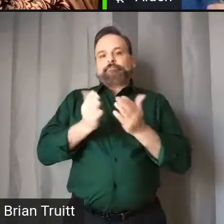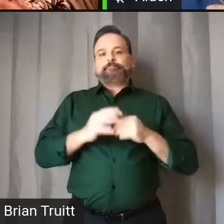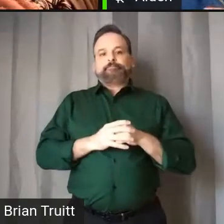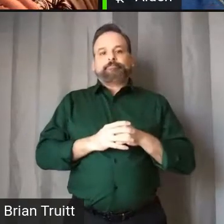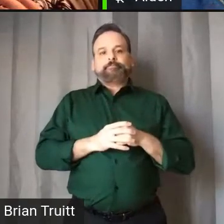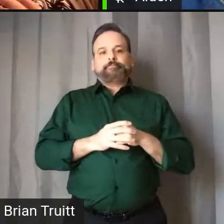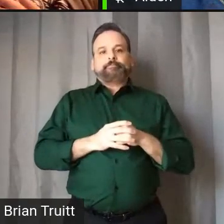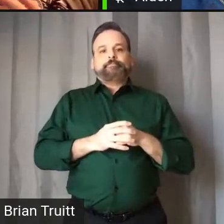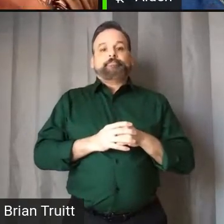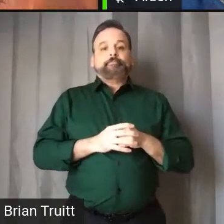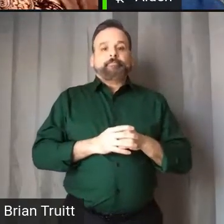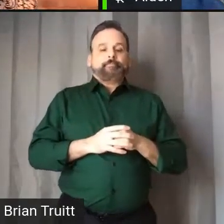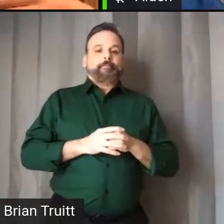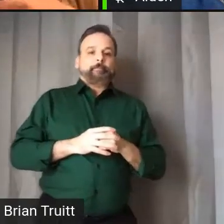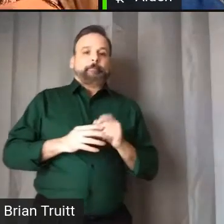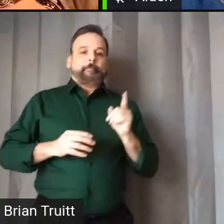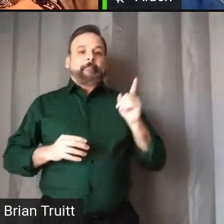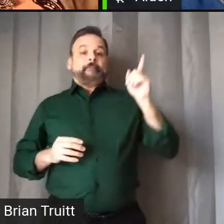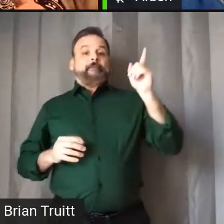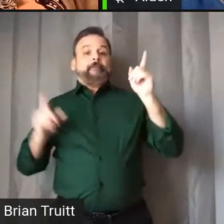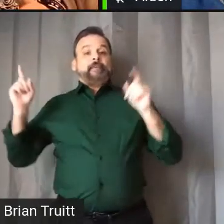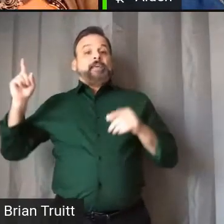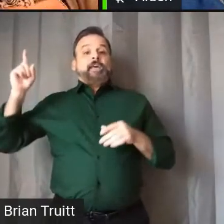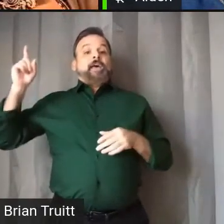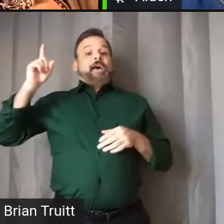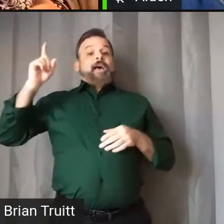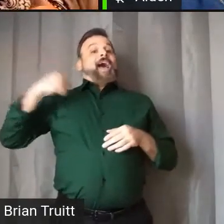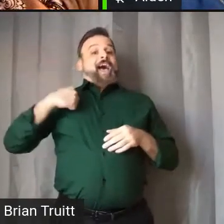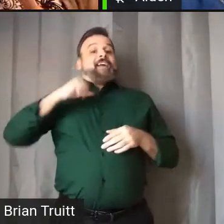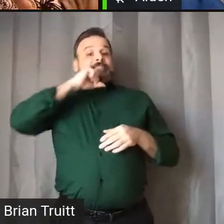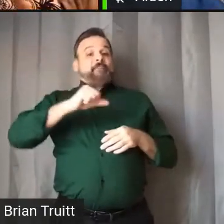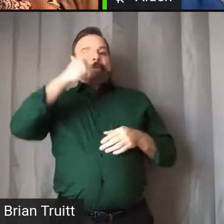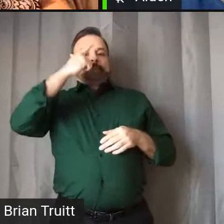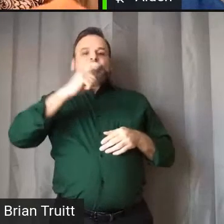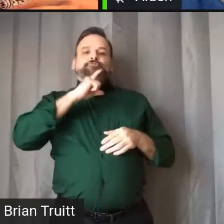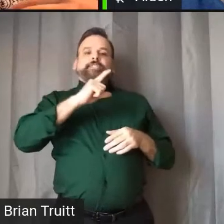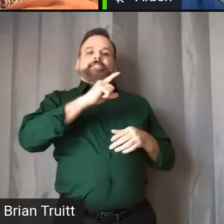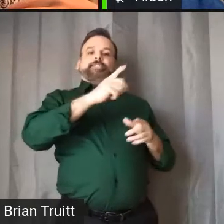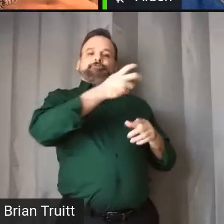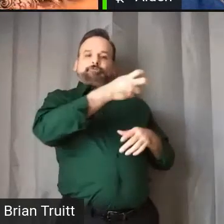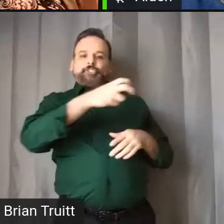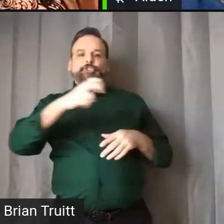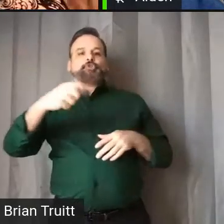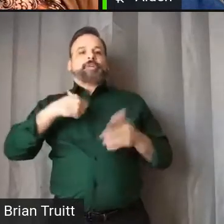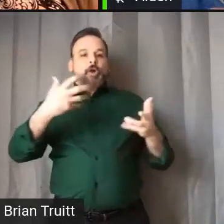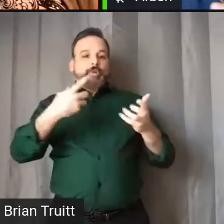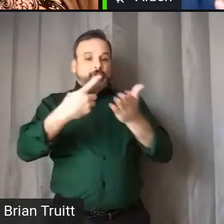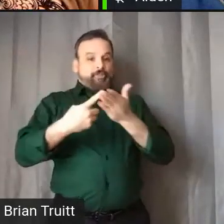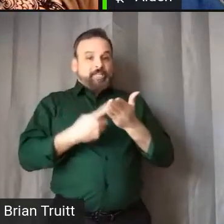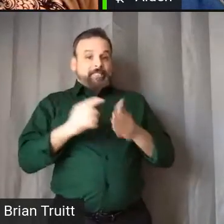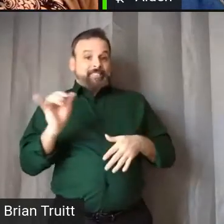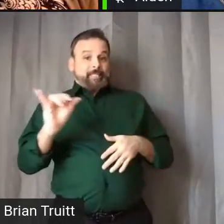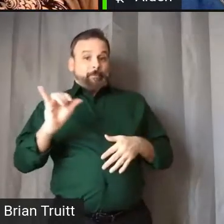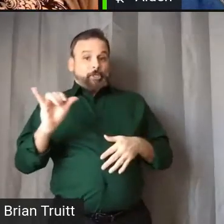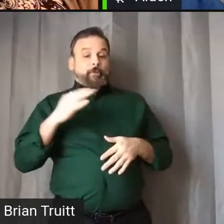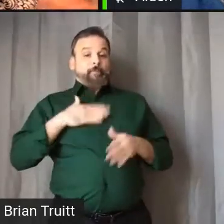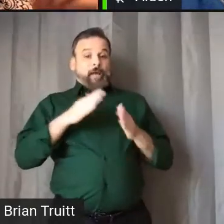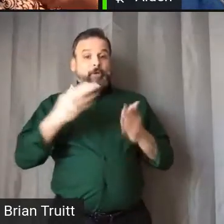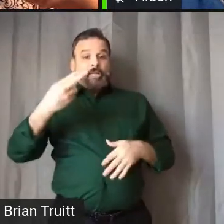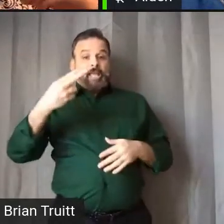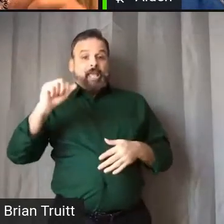I love that, because that is, it kind of segues beautifully into something that I wanted to kind of talk about, was in a similar way, Hannah in These Witches